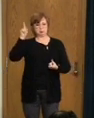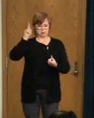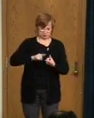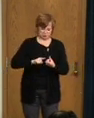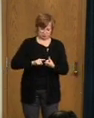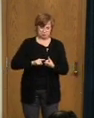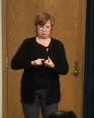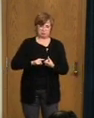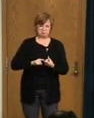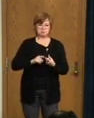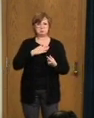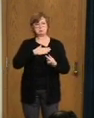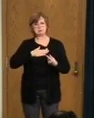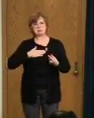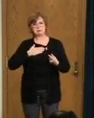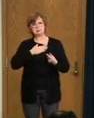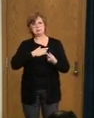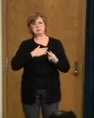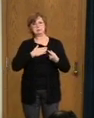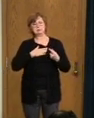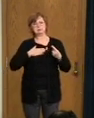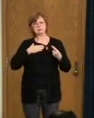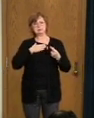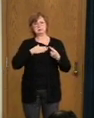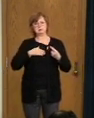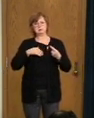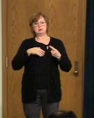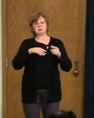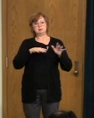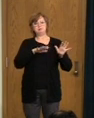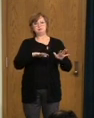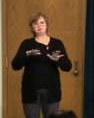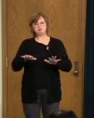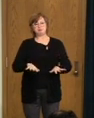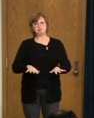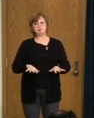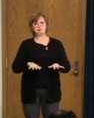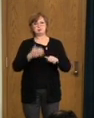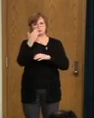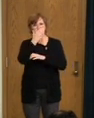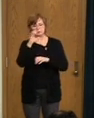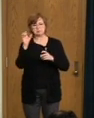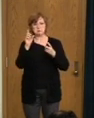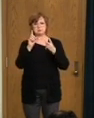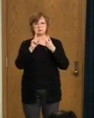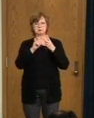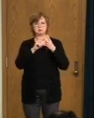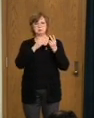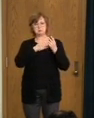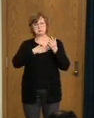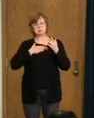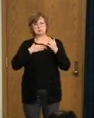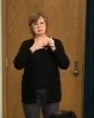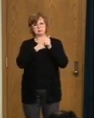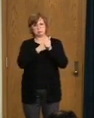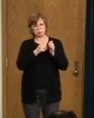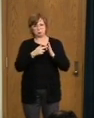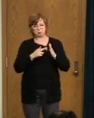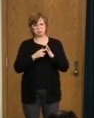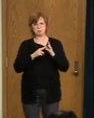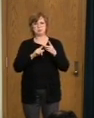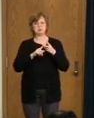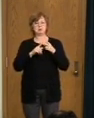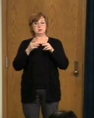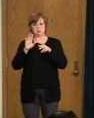down. Let's take advantage of the quiet time that we have ahead of us. Work from home if you're able. Don't travel if